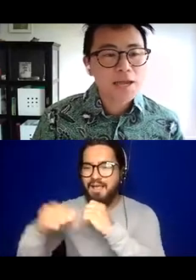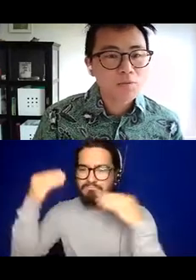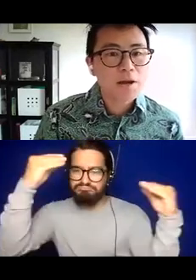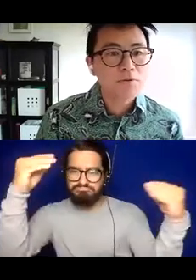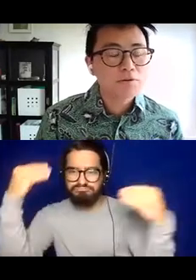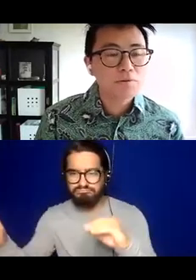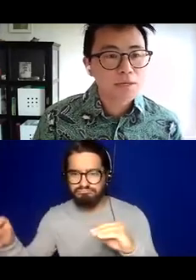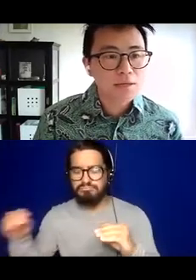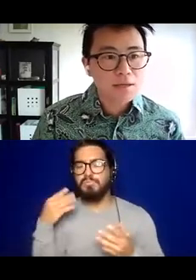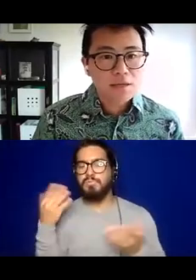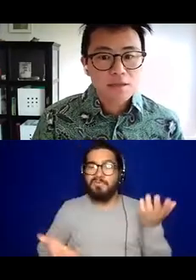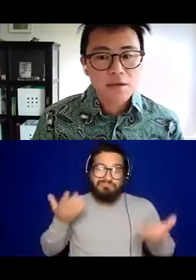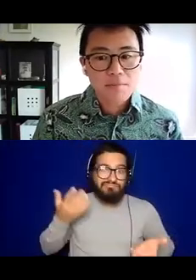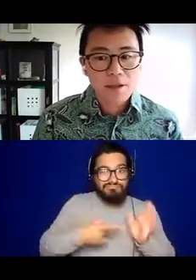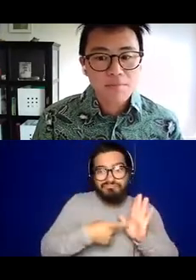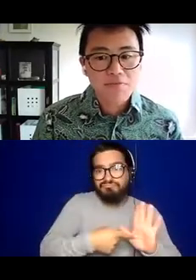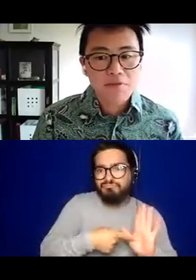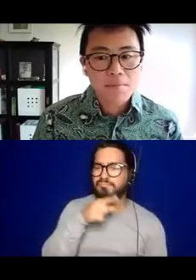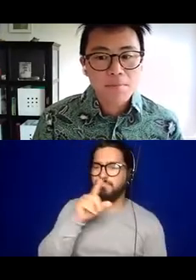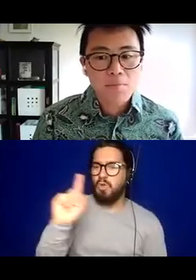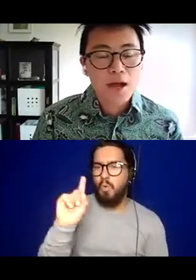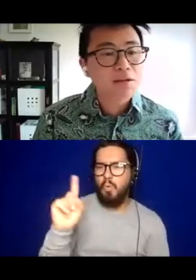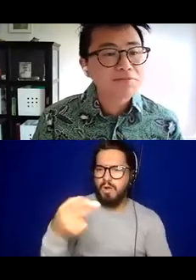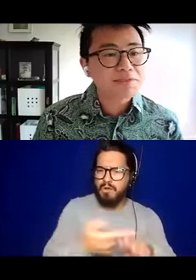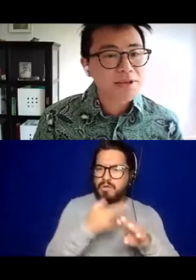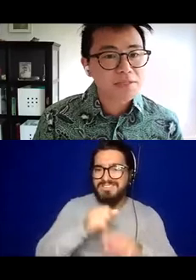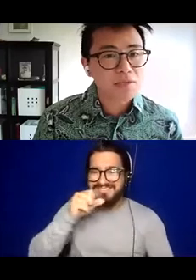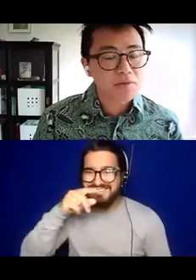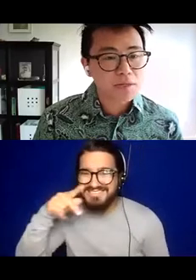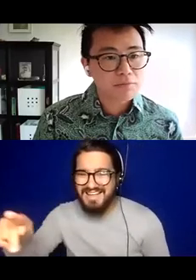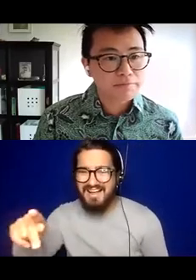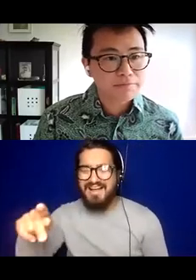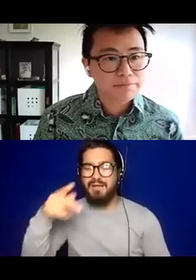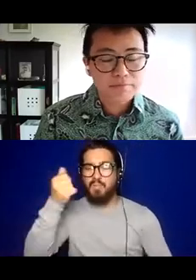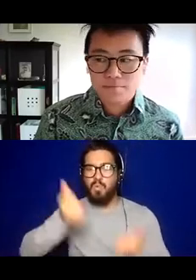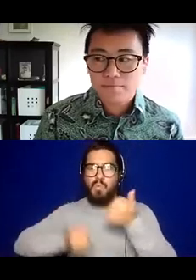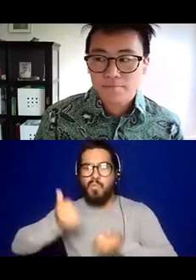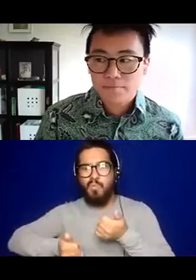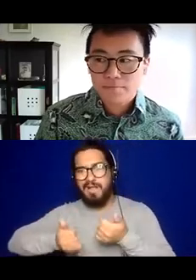Information like where you're using the app from, what kind of devices you're using.